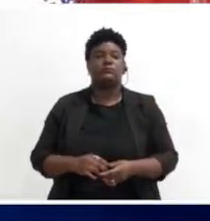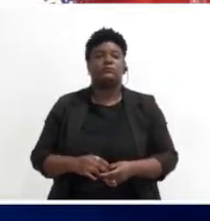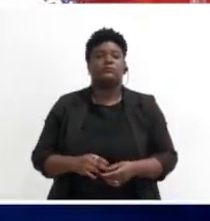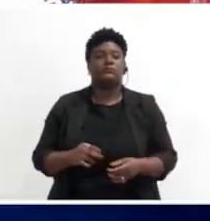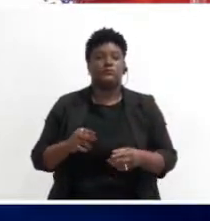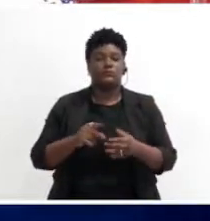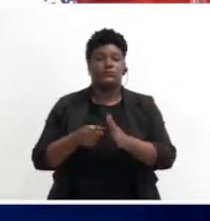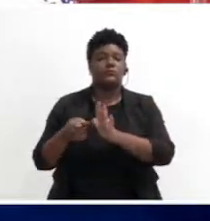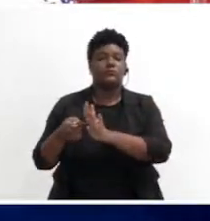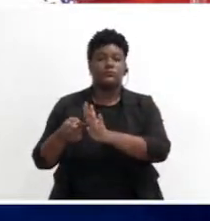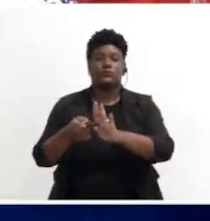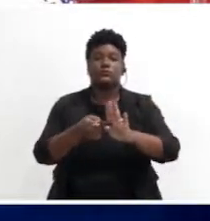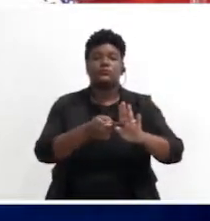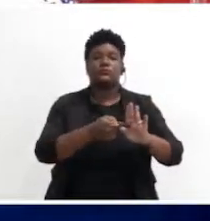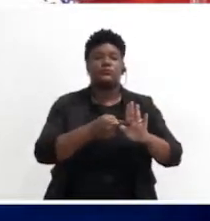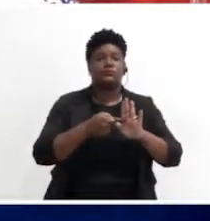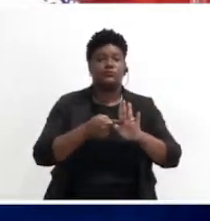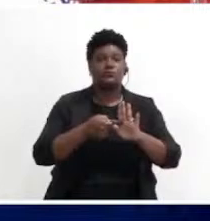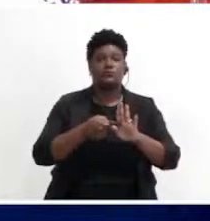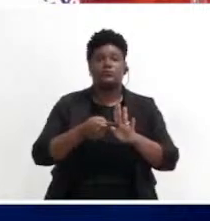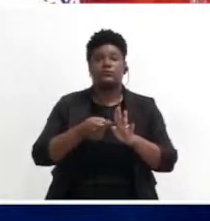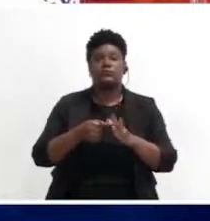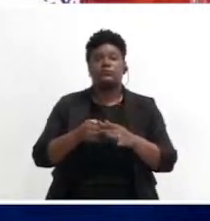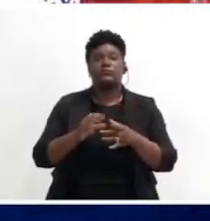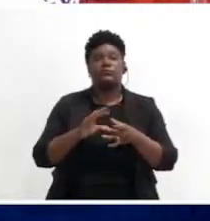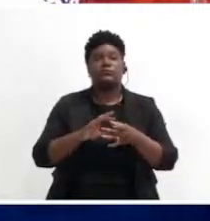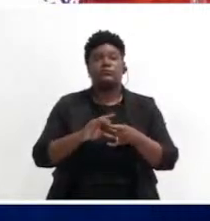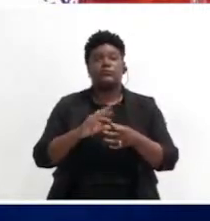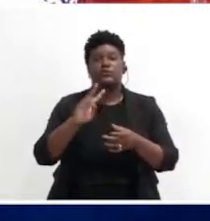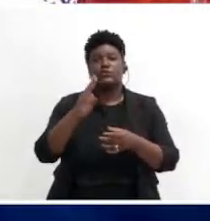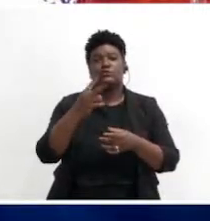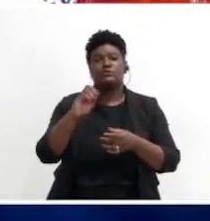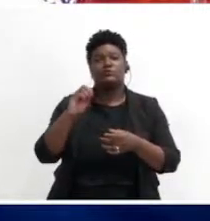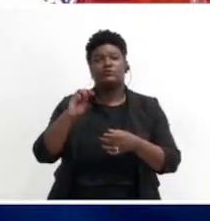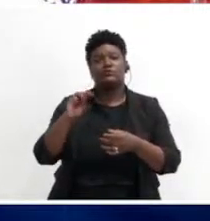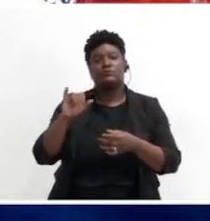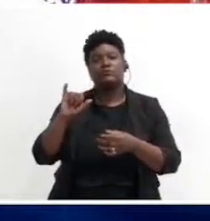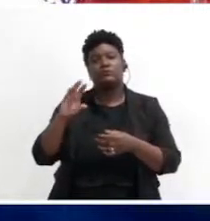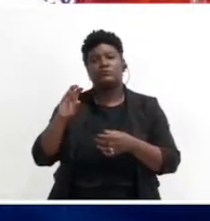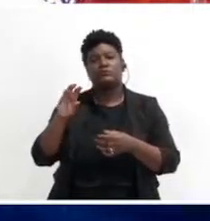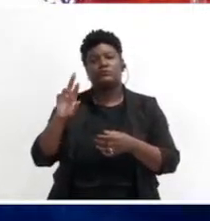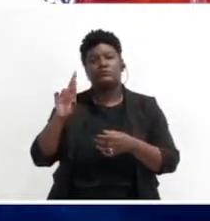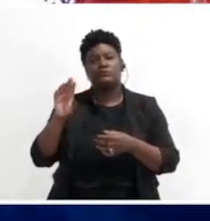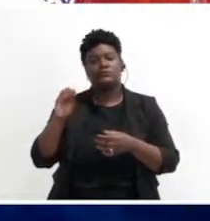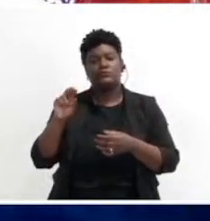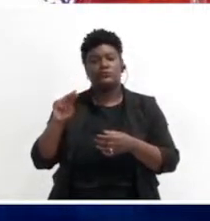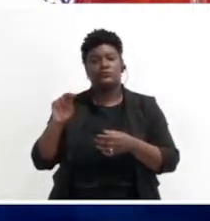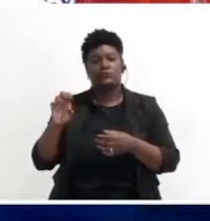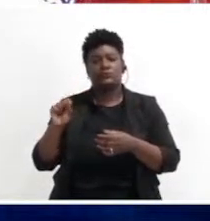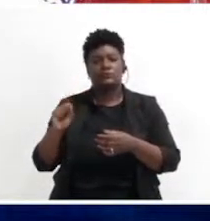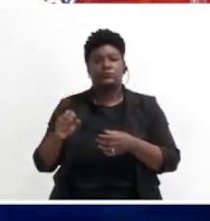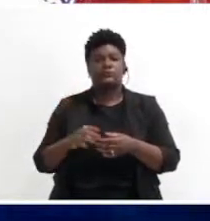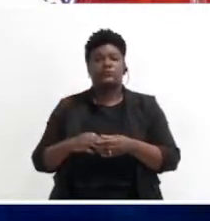2 micron pitch. So it's really at the semiconductor kind of level.